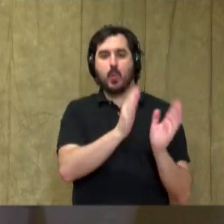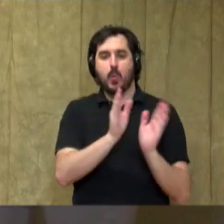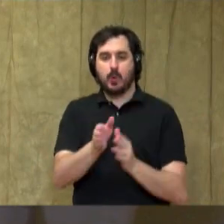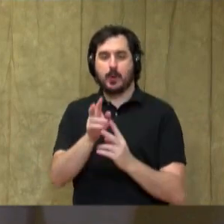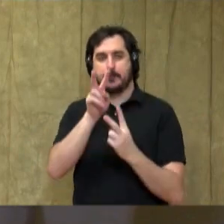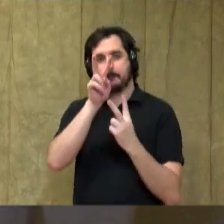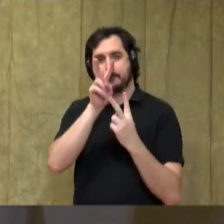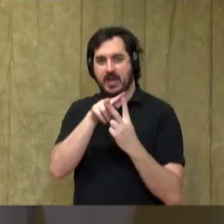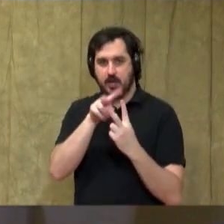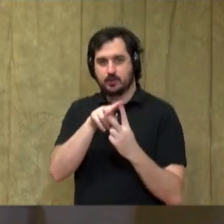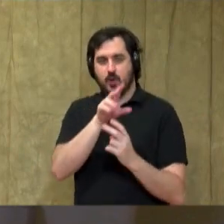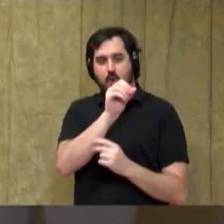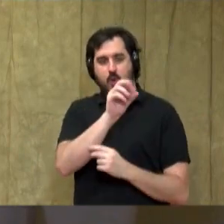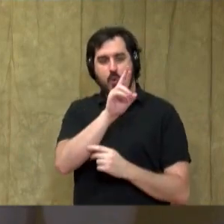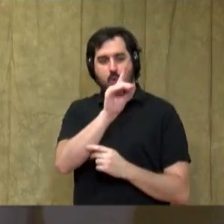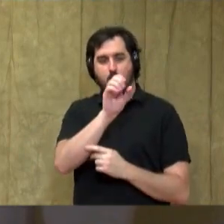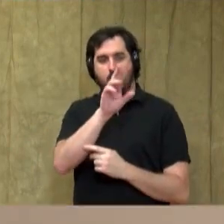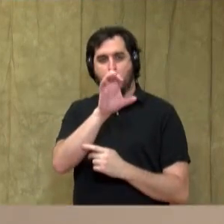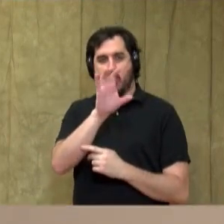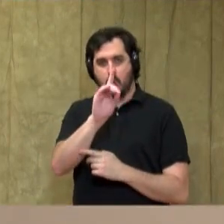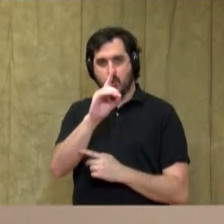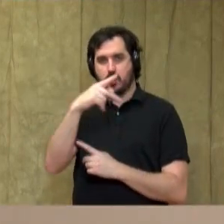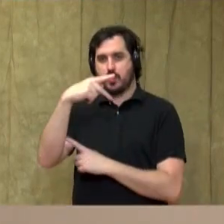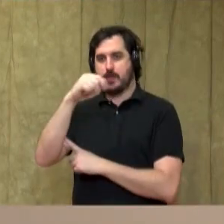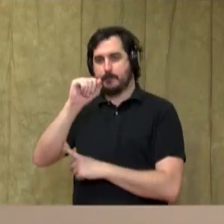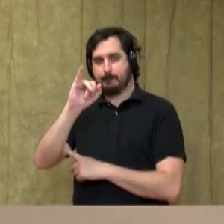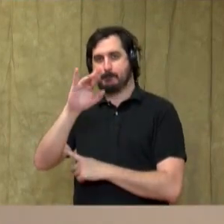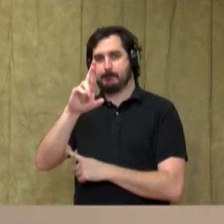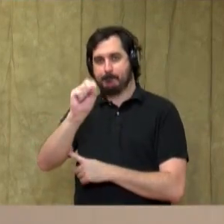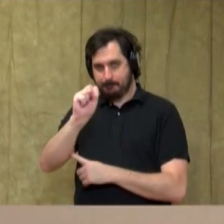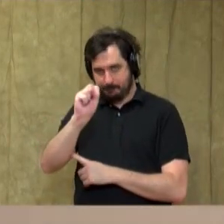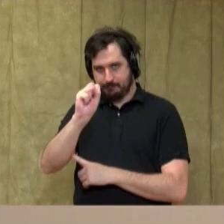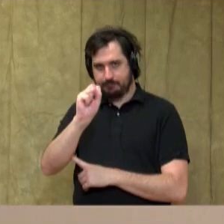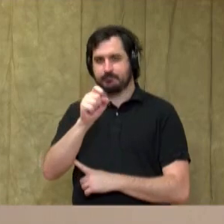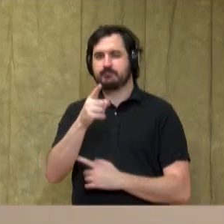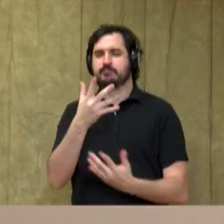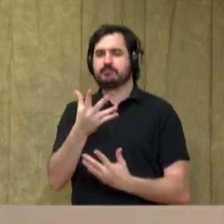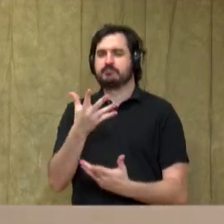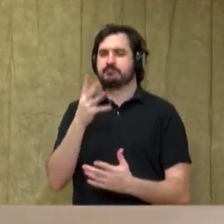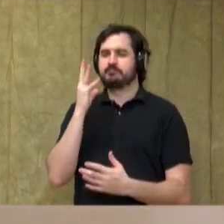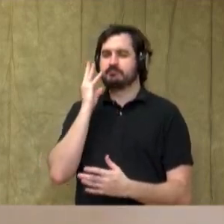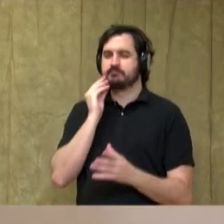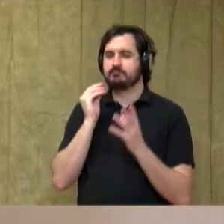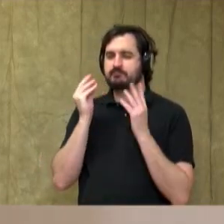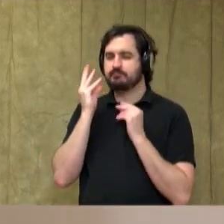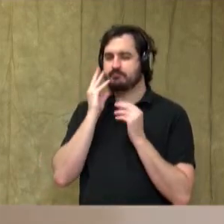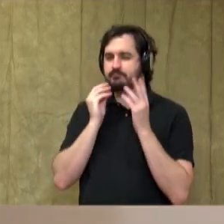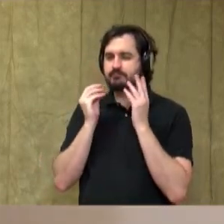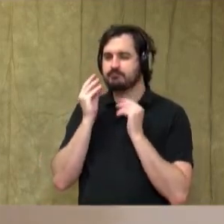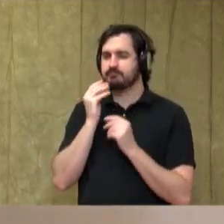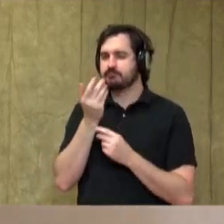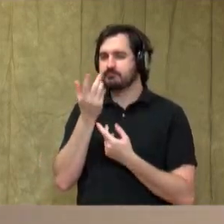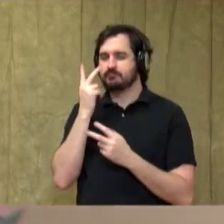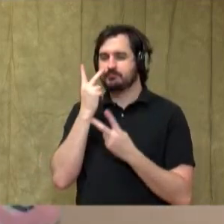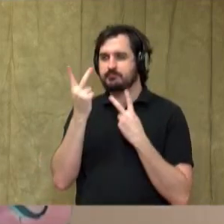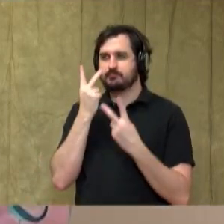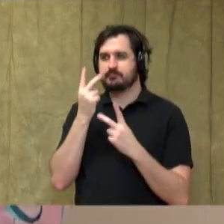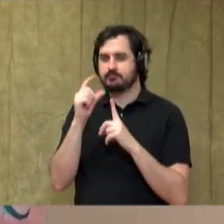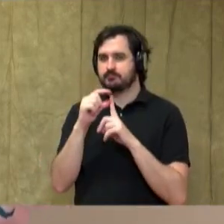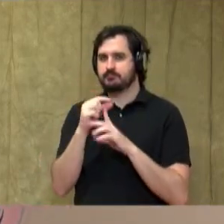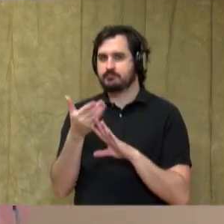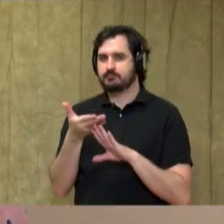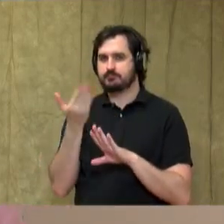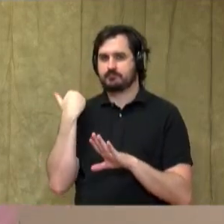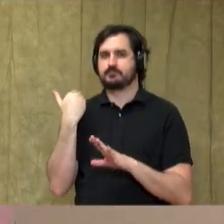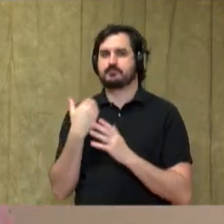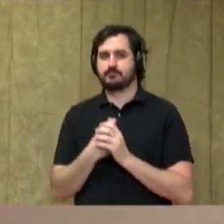a little bit of experience with this by looking at coordinating terms. So take a look. An ordered pair is a pair